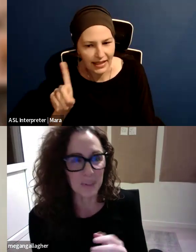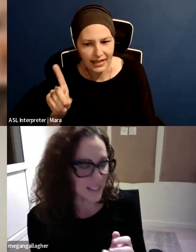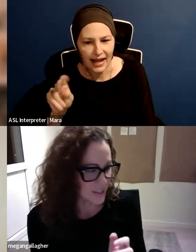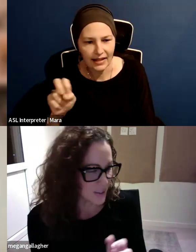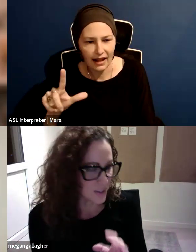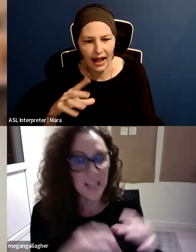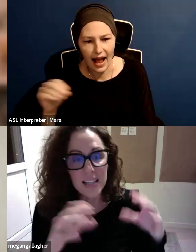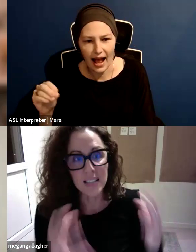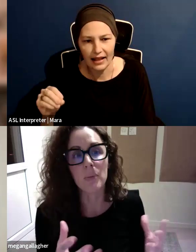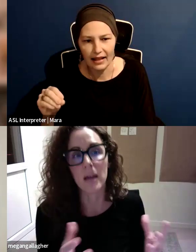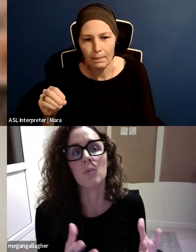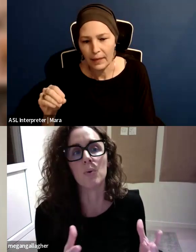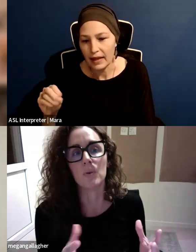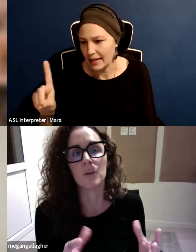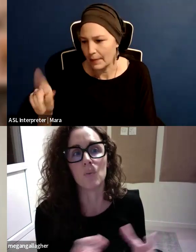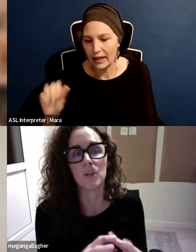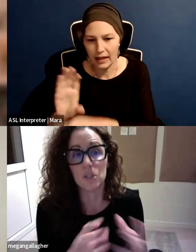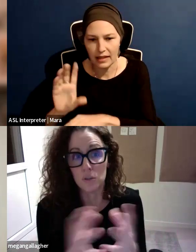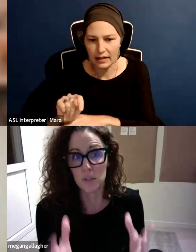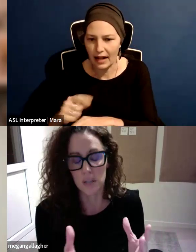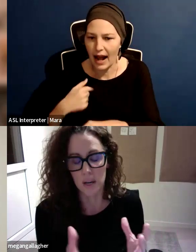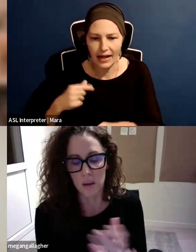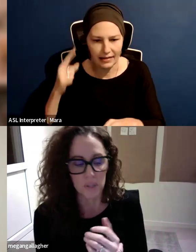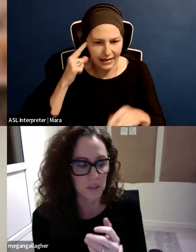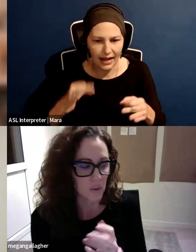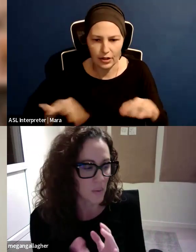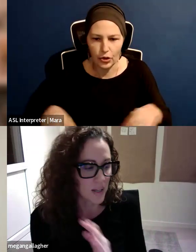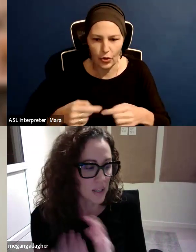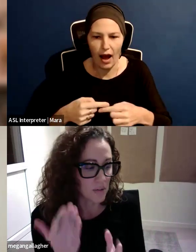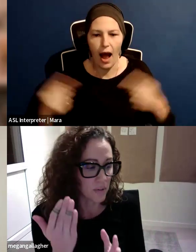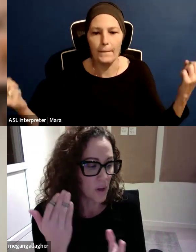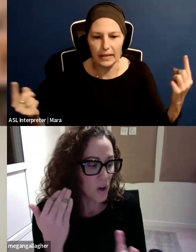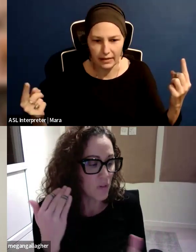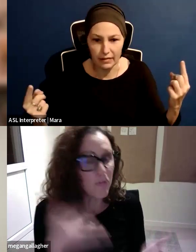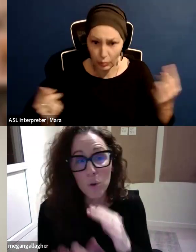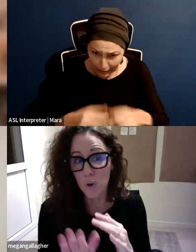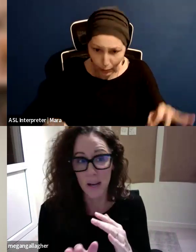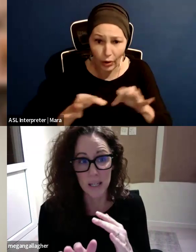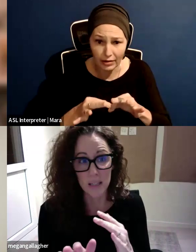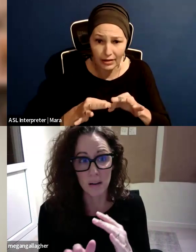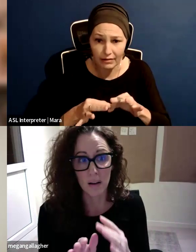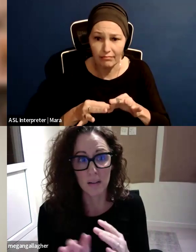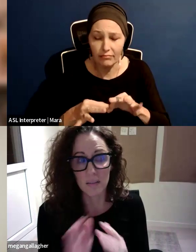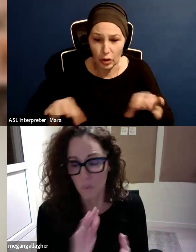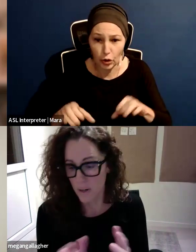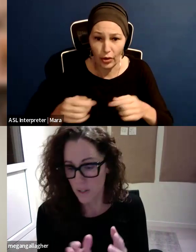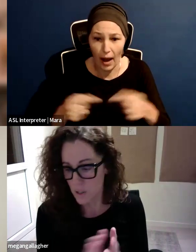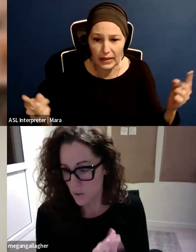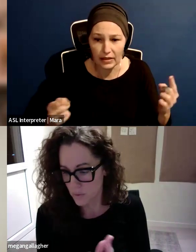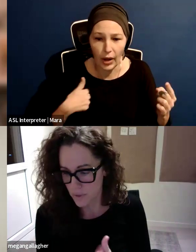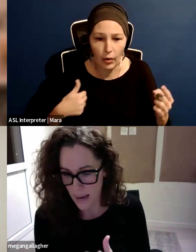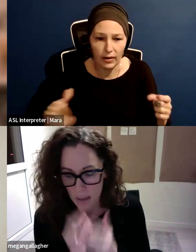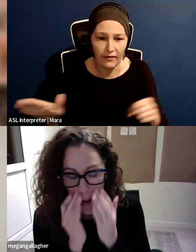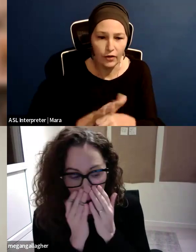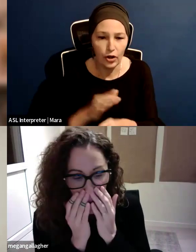our disability consultant tell me how important it was to do the exact opposite. So I want to give full credit where it's